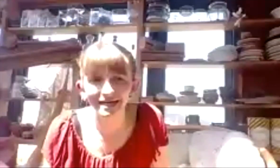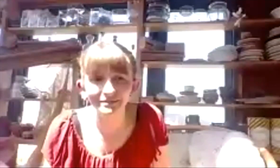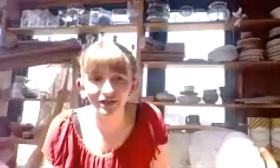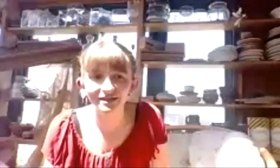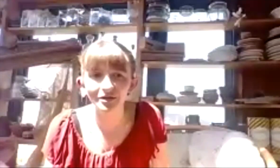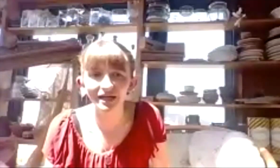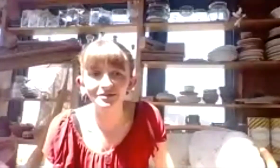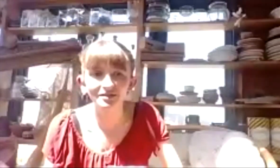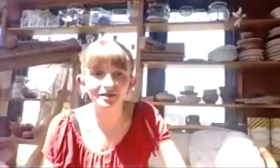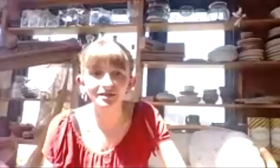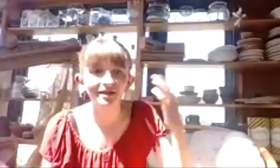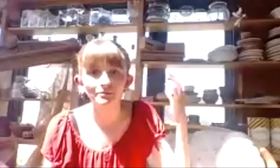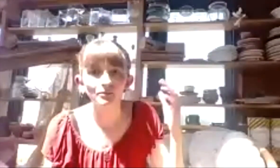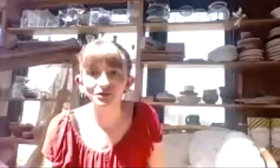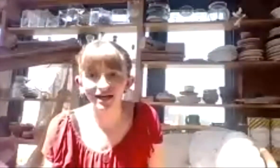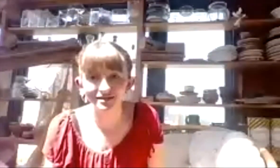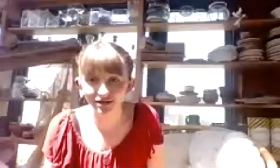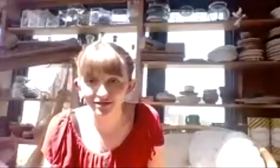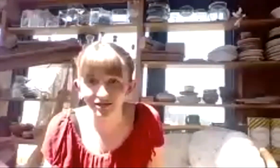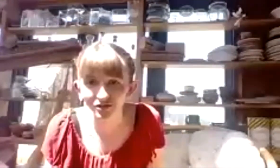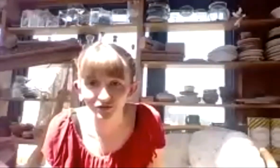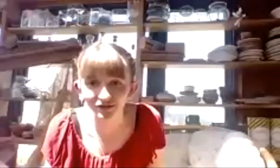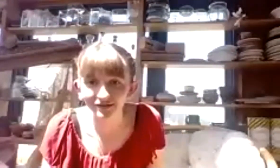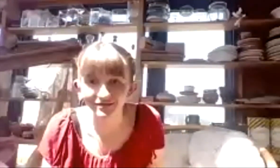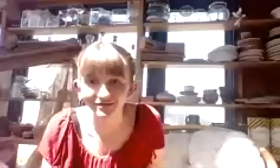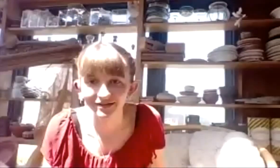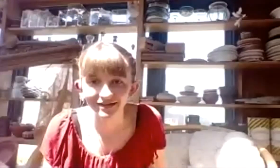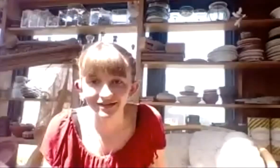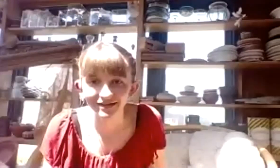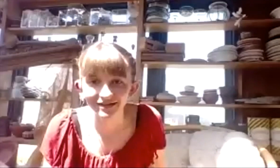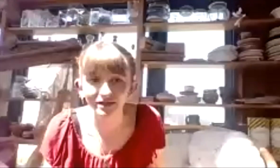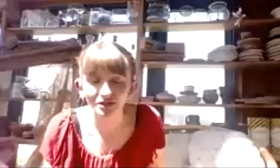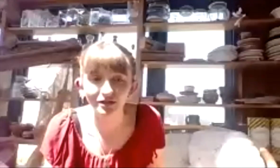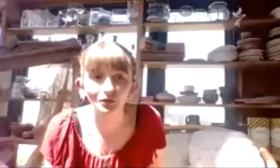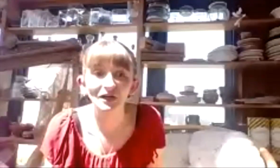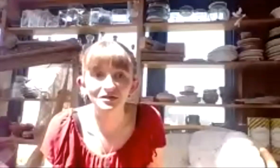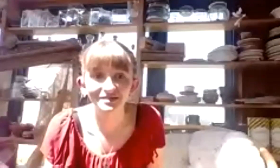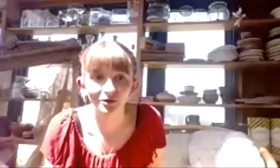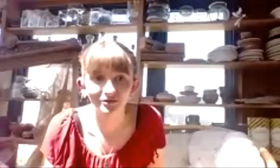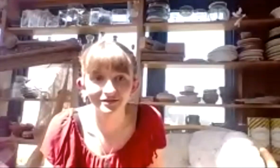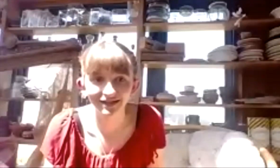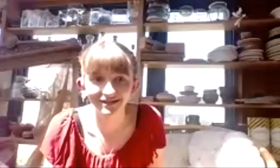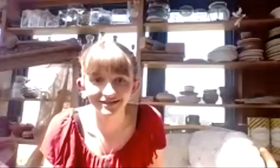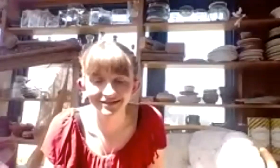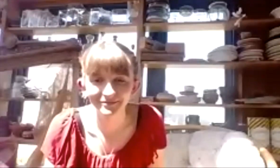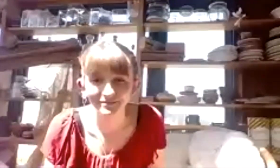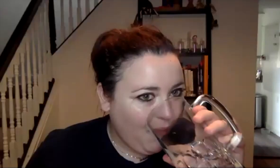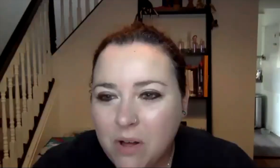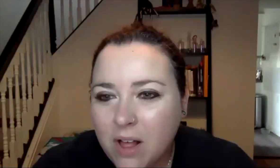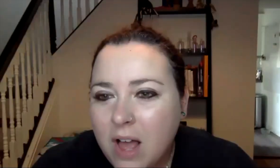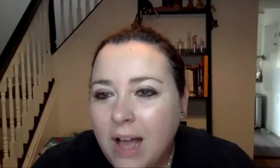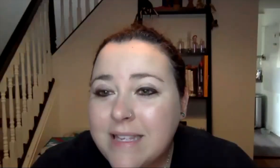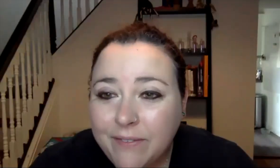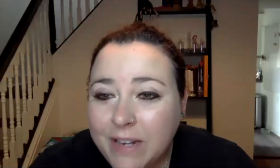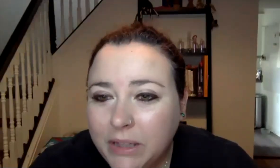tiny, but compared to the multi-ton adult that they eventually grew into, they were very small. Yeah. That's so